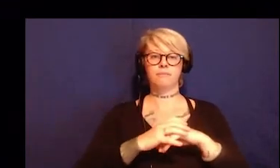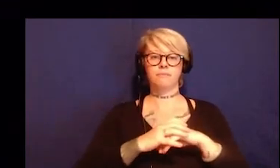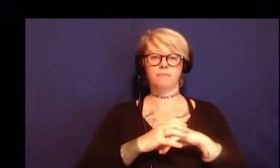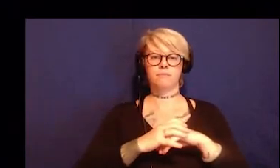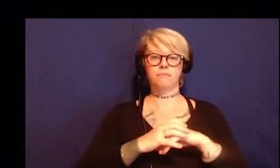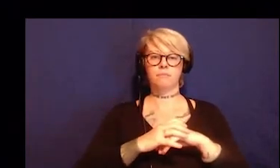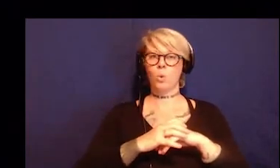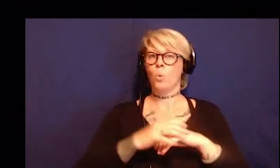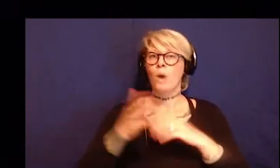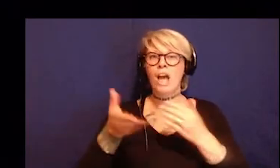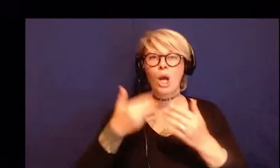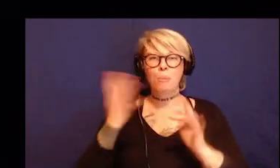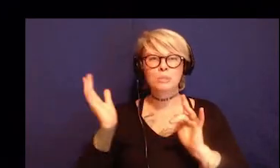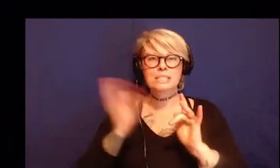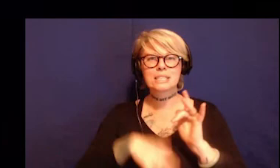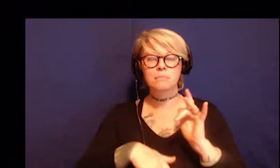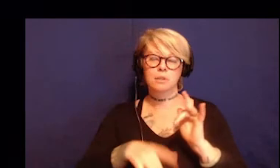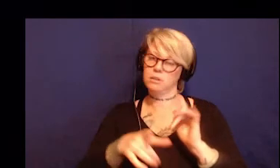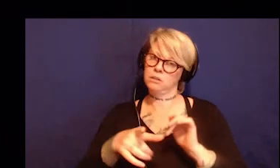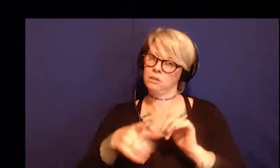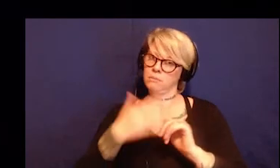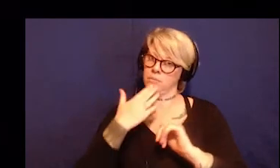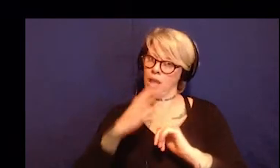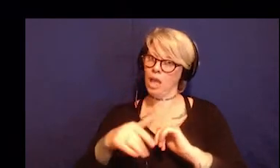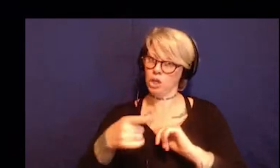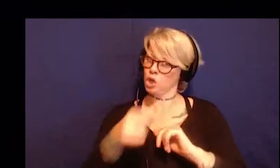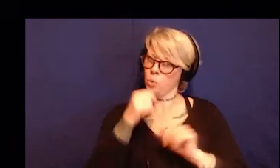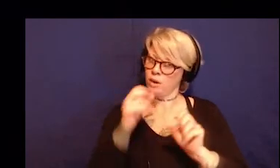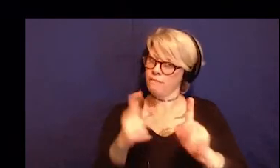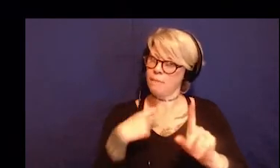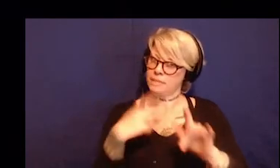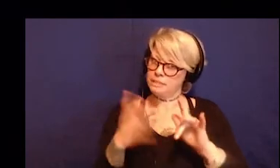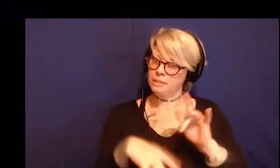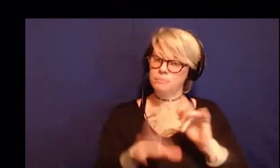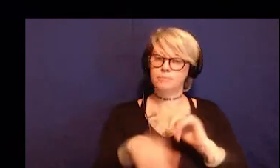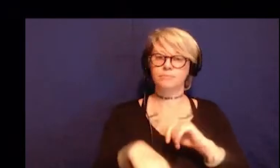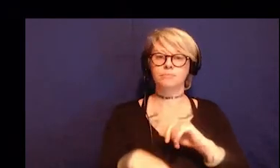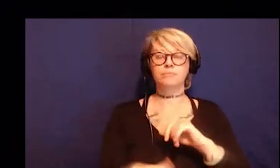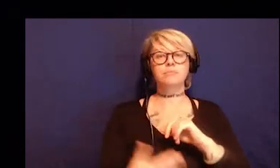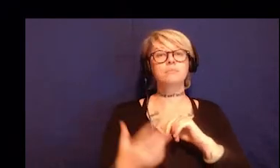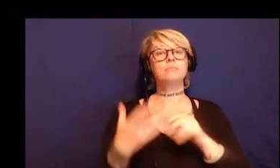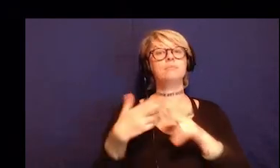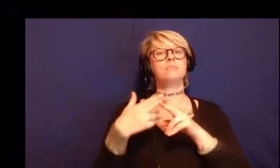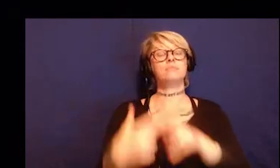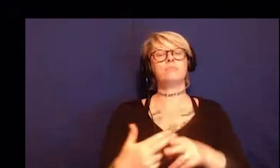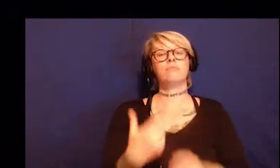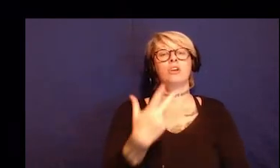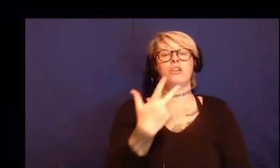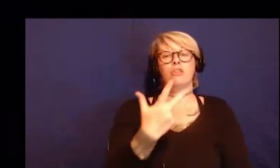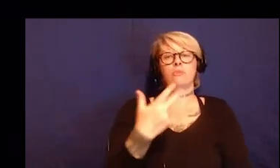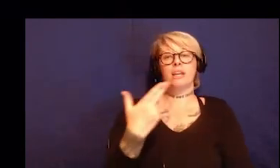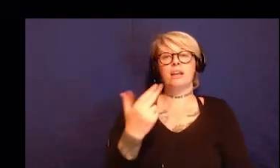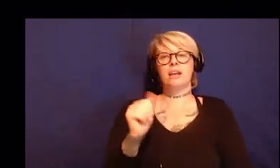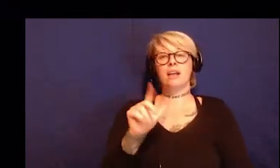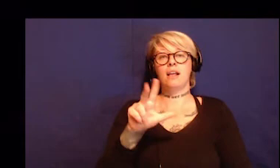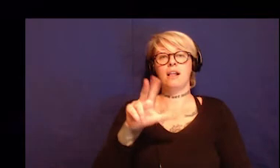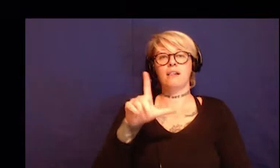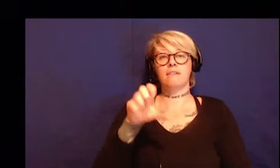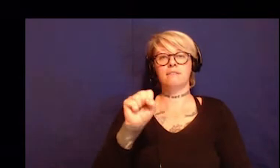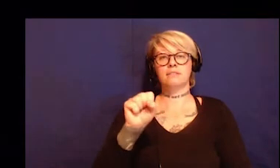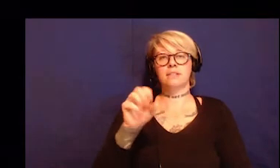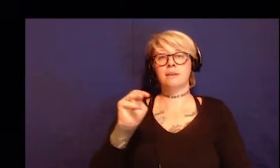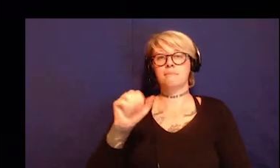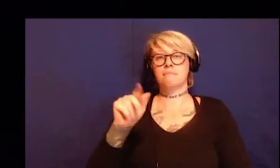skipped that. That would have been bad. Well, you wouldn't have let me, right? Come on. 3 halves make a whole is the name of the piece. 2 sisters, 1